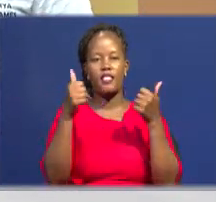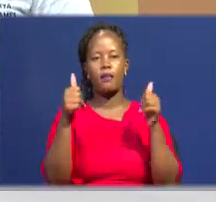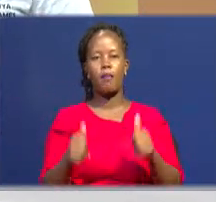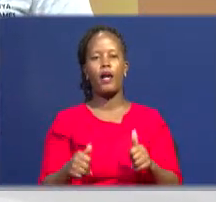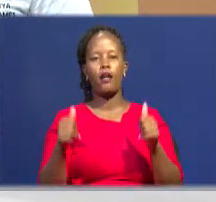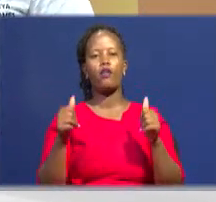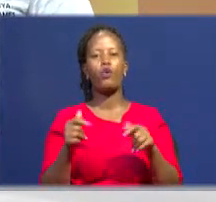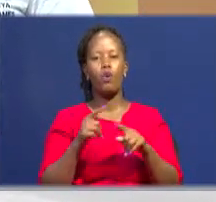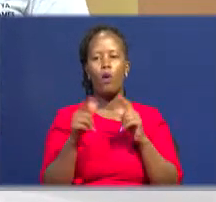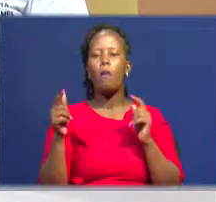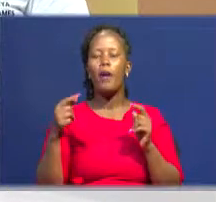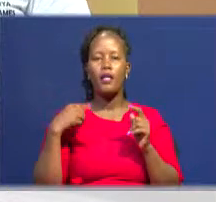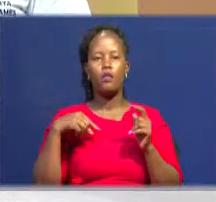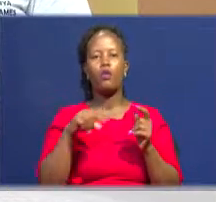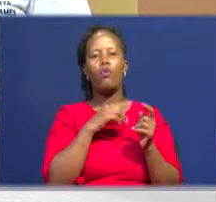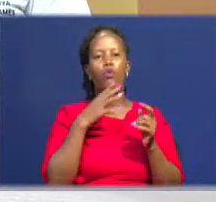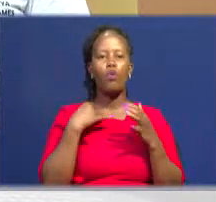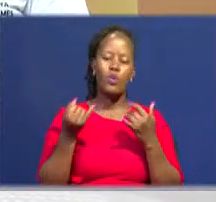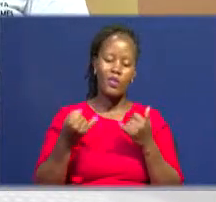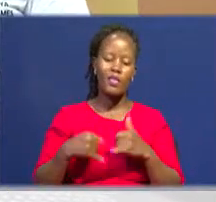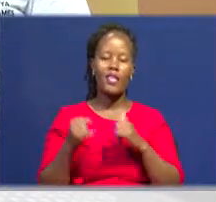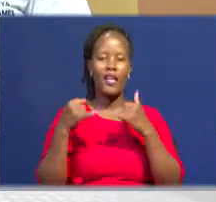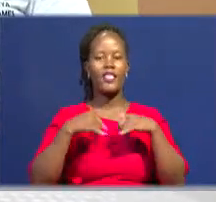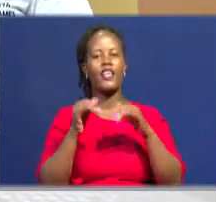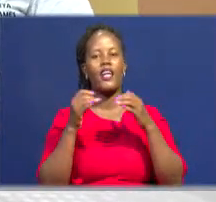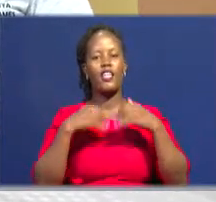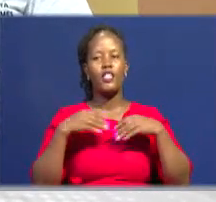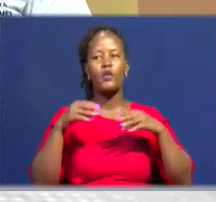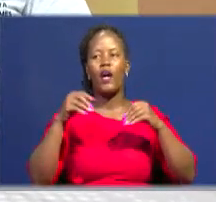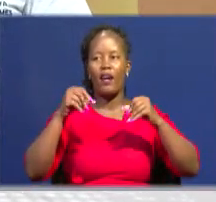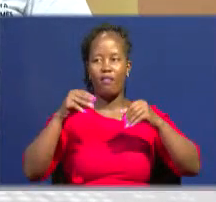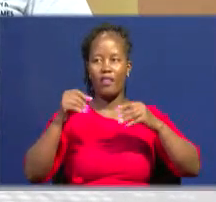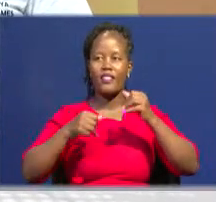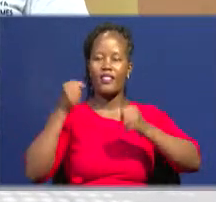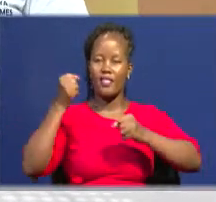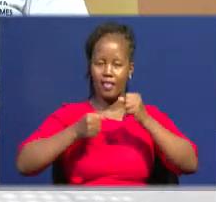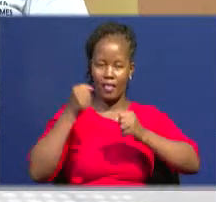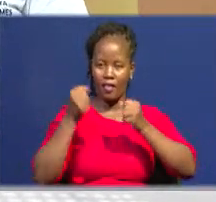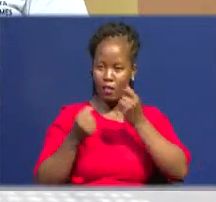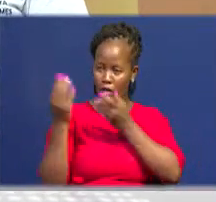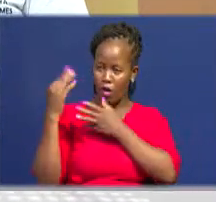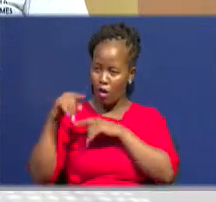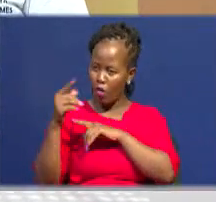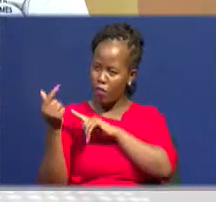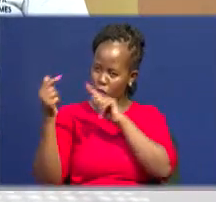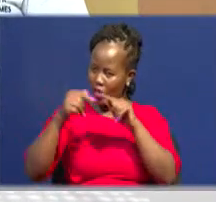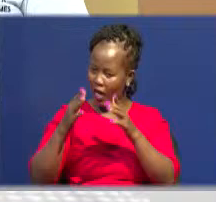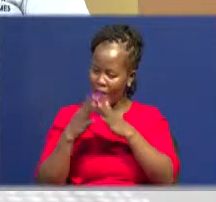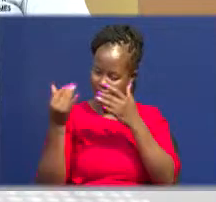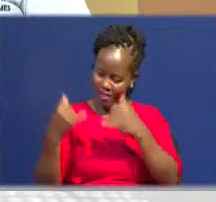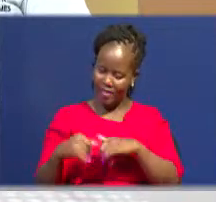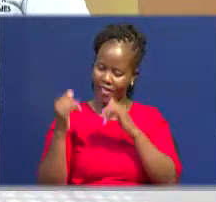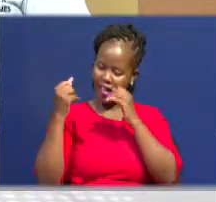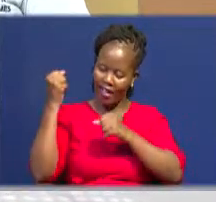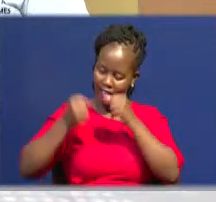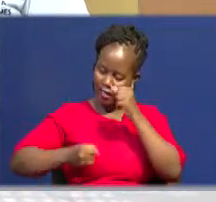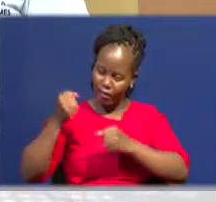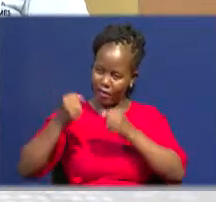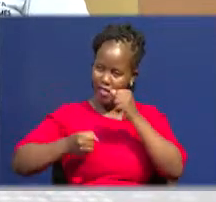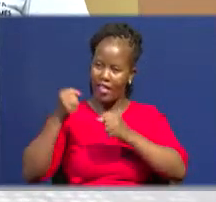the beach is, we want to try and do the beach run. So Wahome, I hope you can come over and try that beach run.